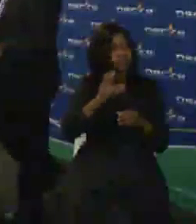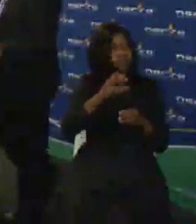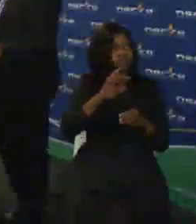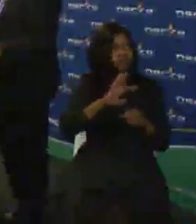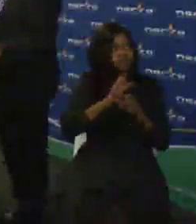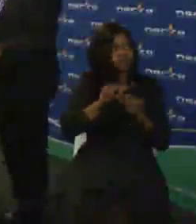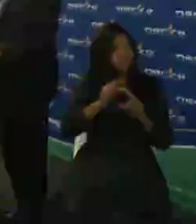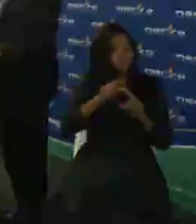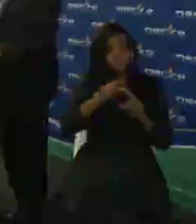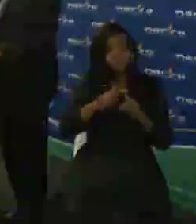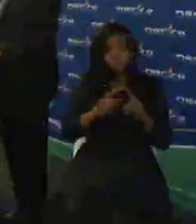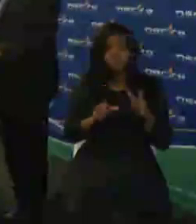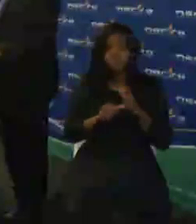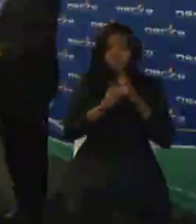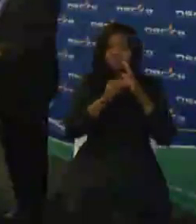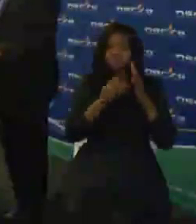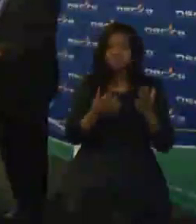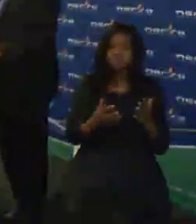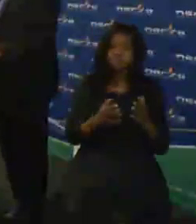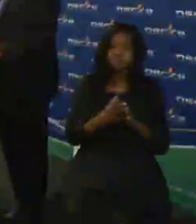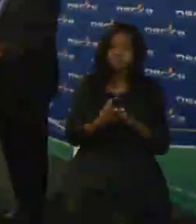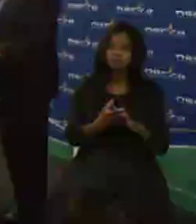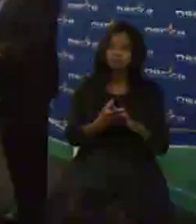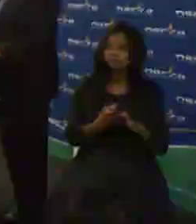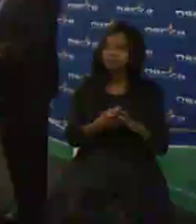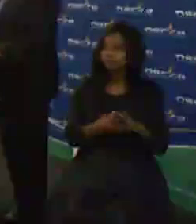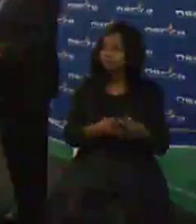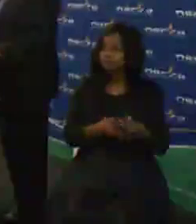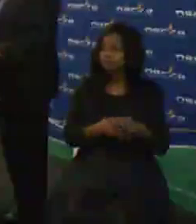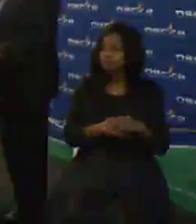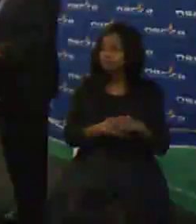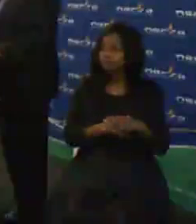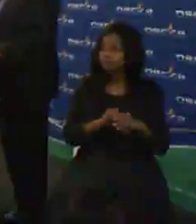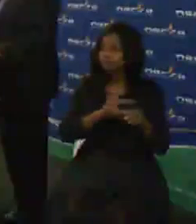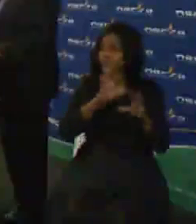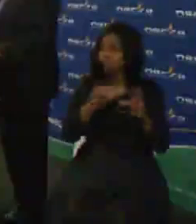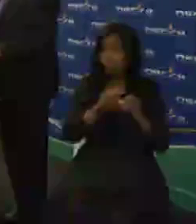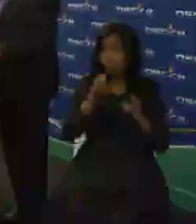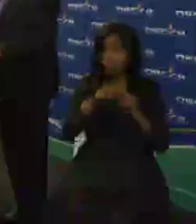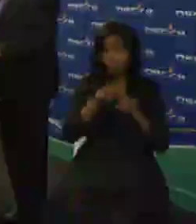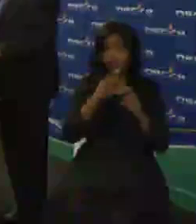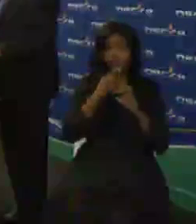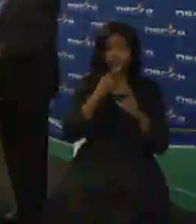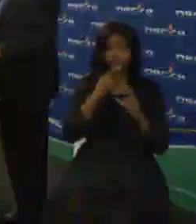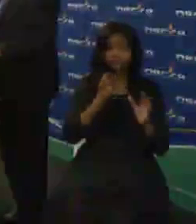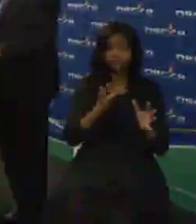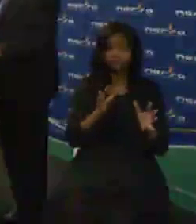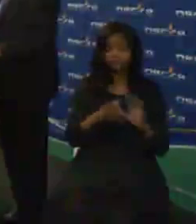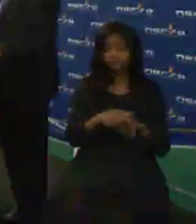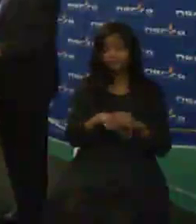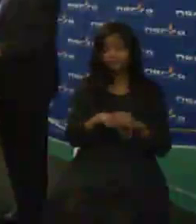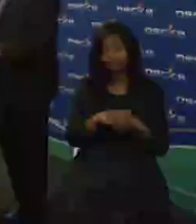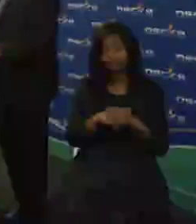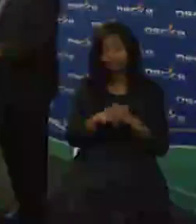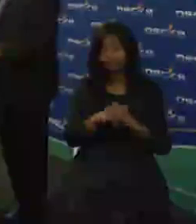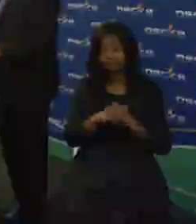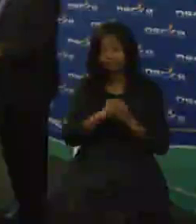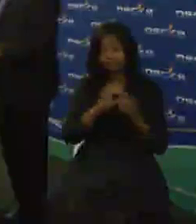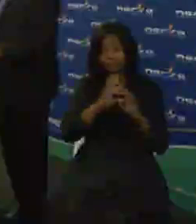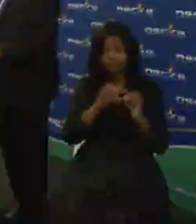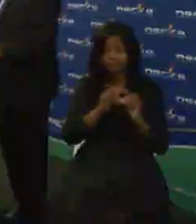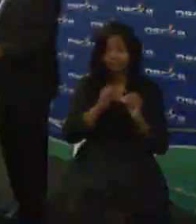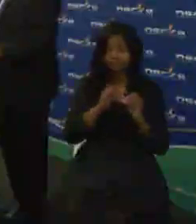points have been responded to. Mr. Fuller, is it right? All the points have been responded to? Everything has been responded to? Is that